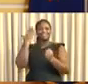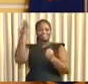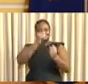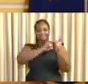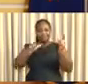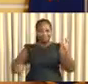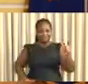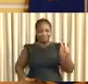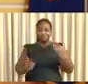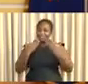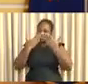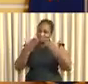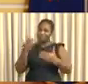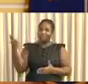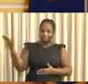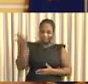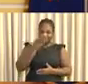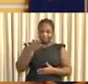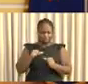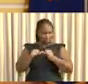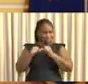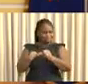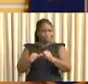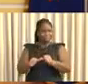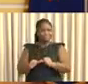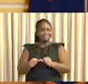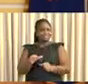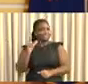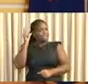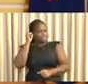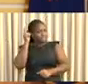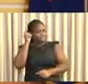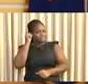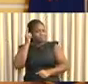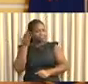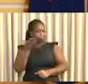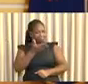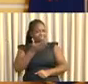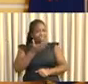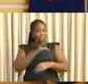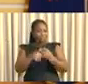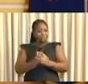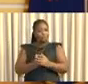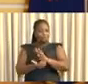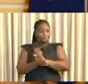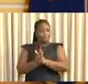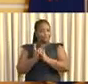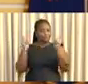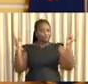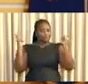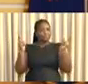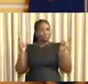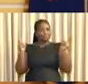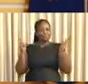Lord's. Madame Sepa, Munkosu, Intimasam, Nina,